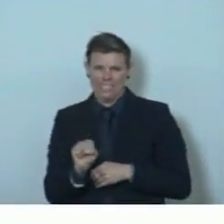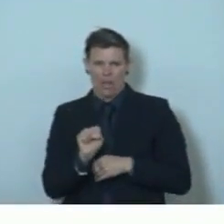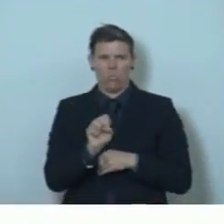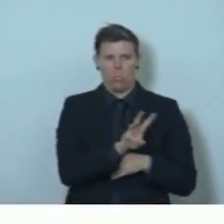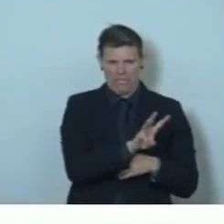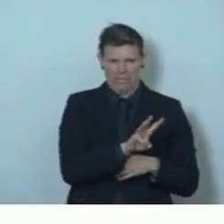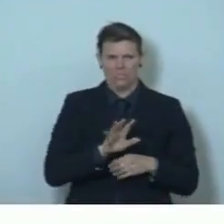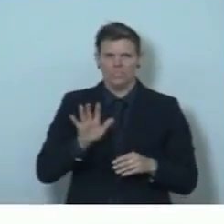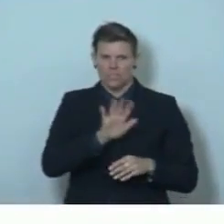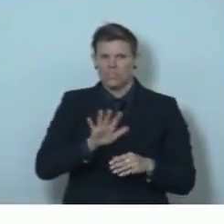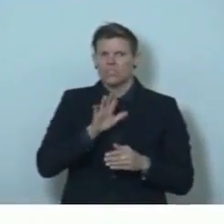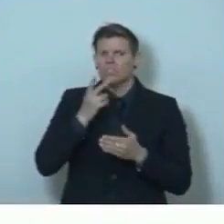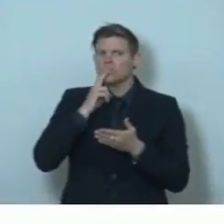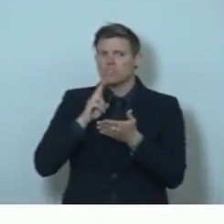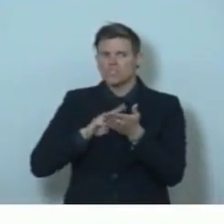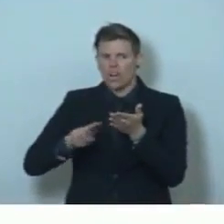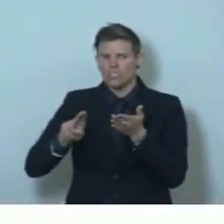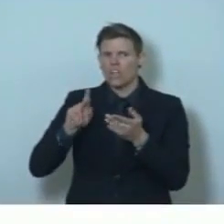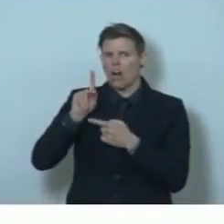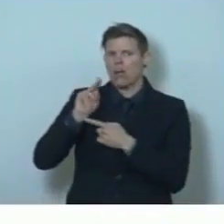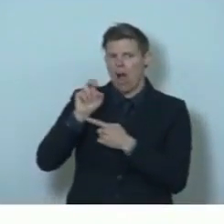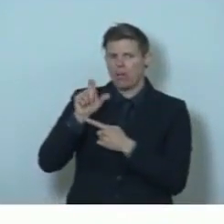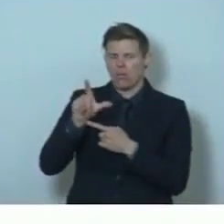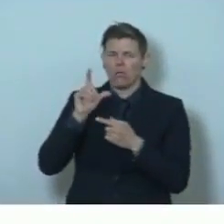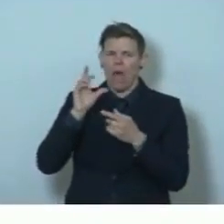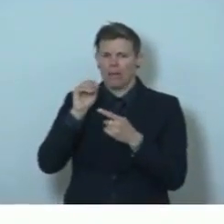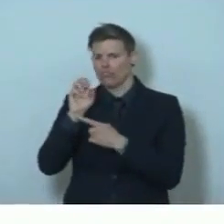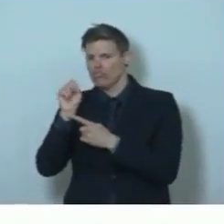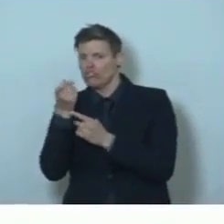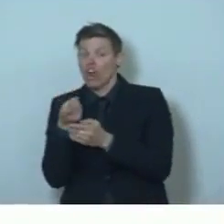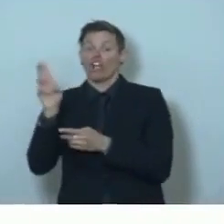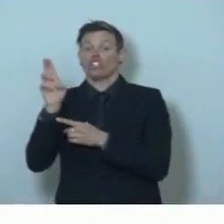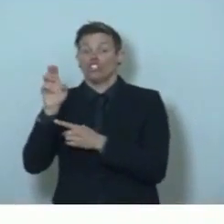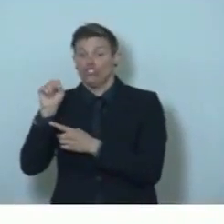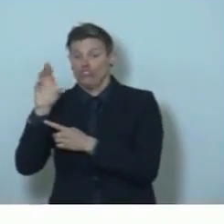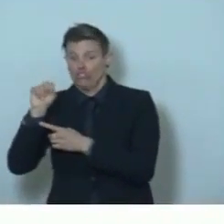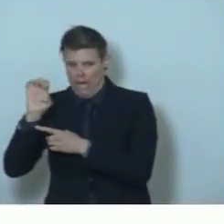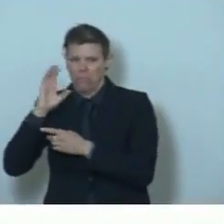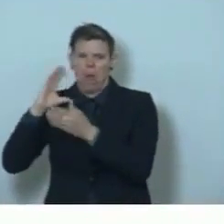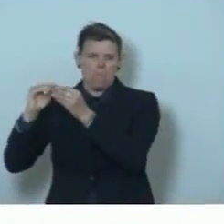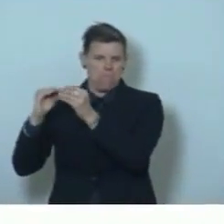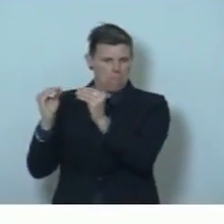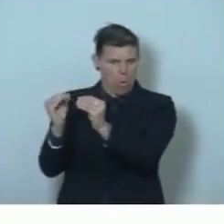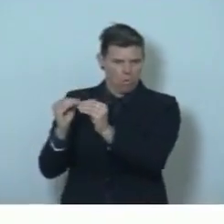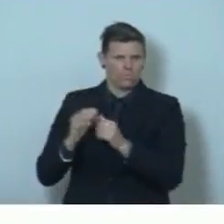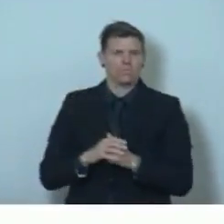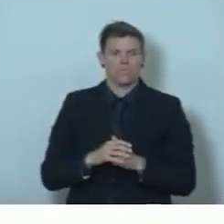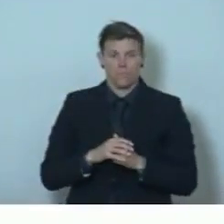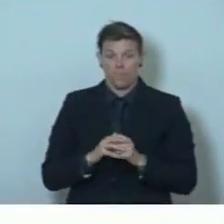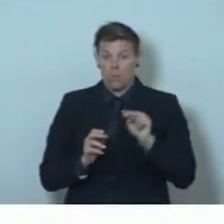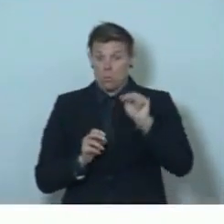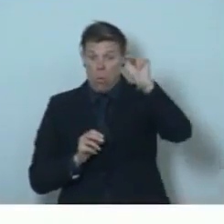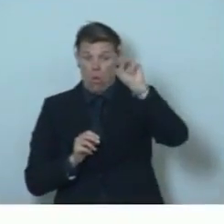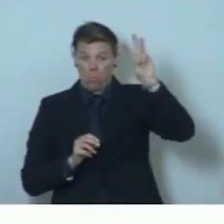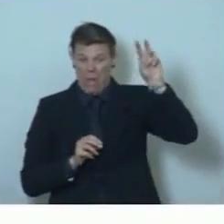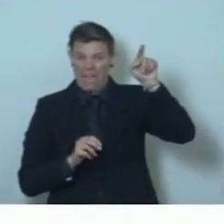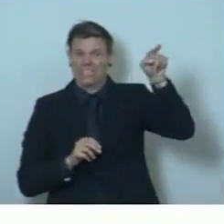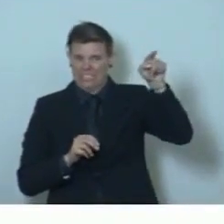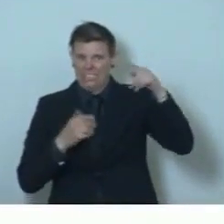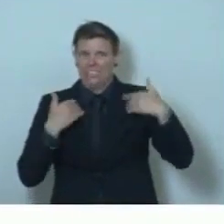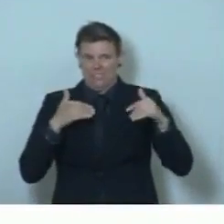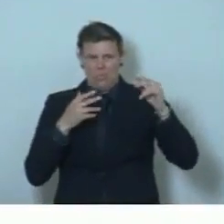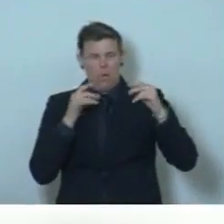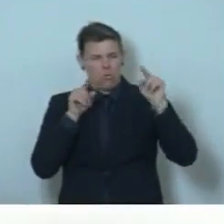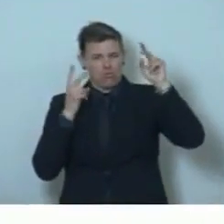will surely be talking about, and in the Northwest, where we've always been, had a presence. But these are the open